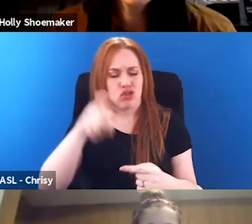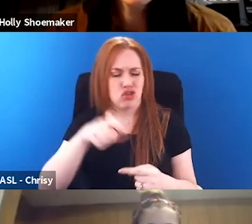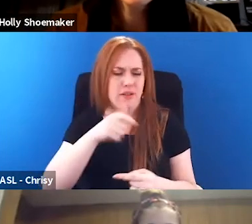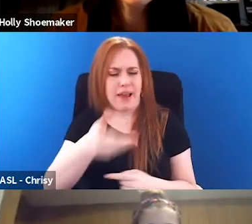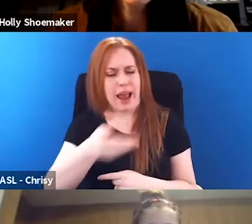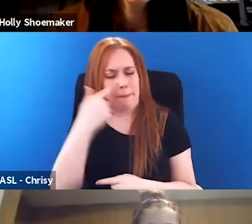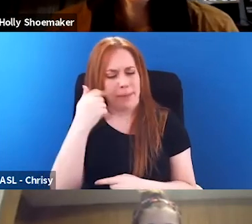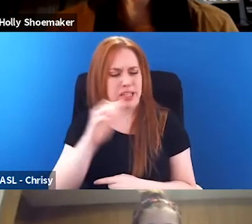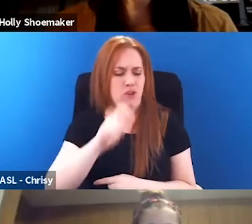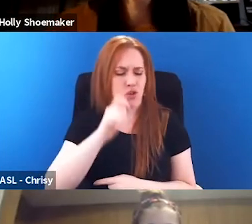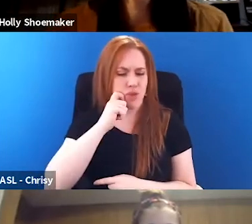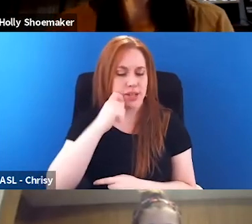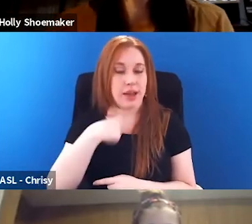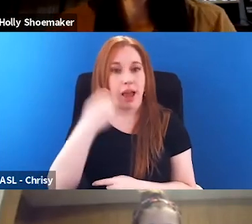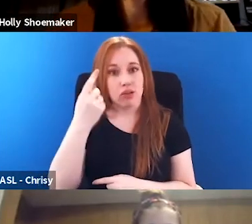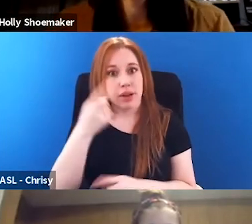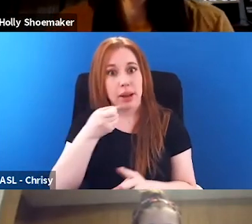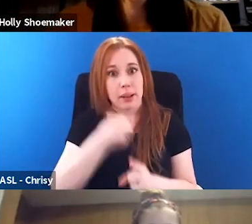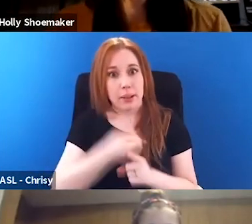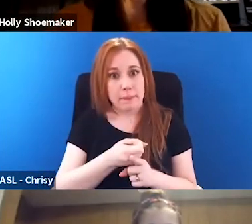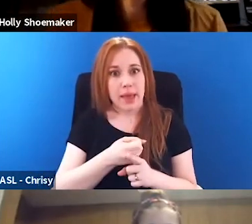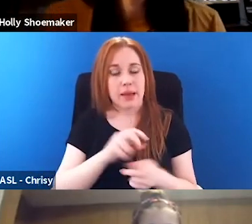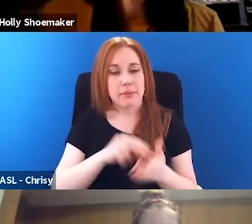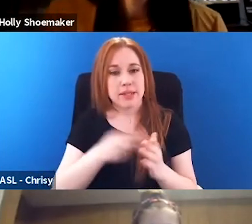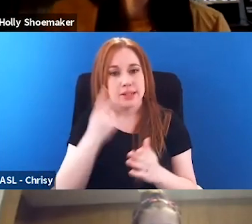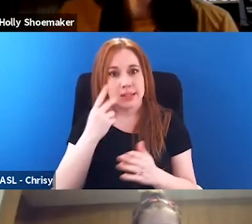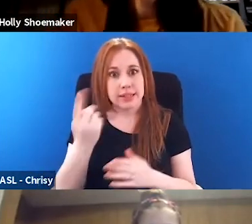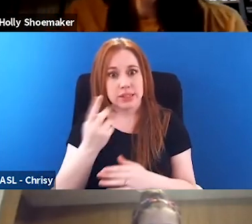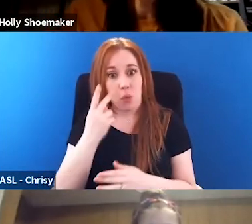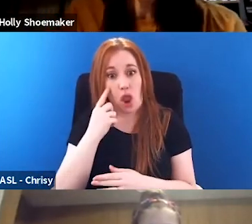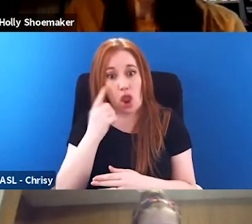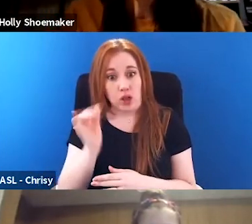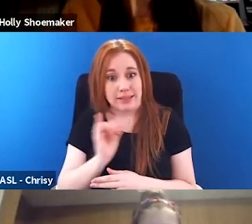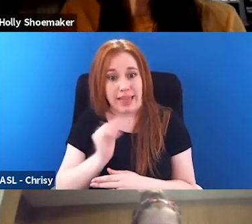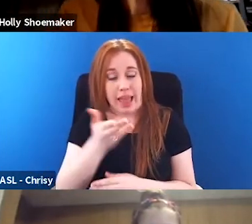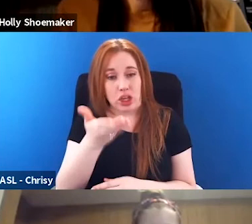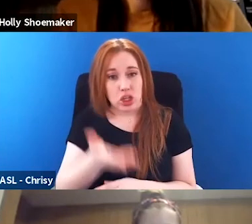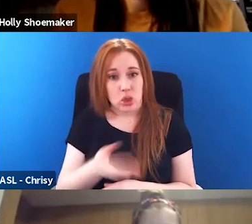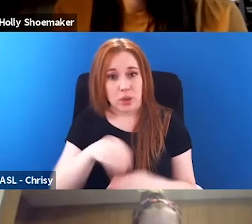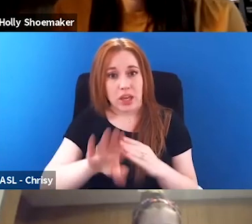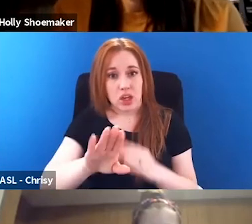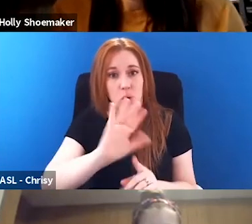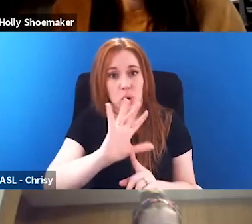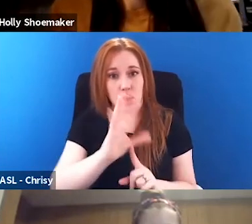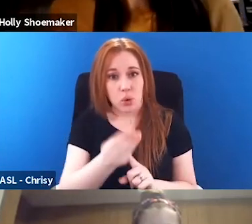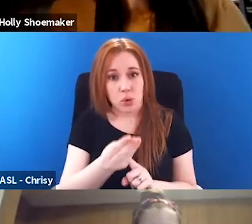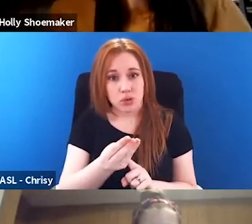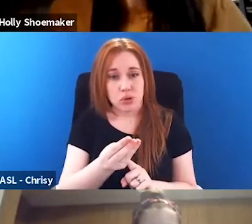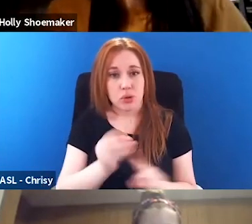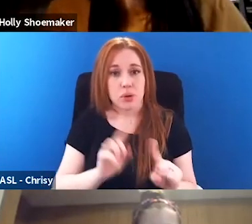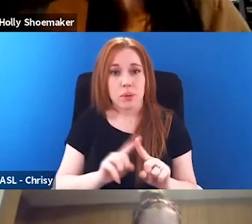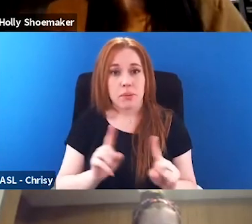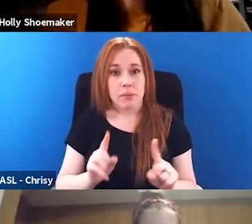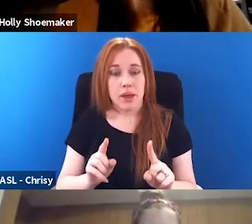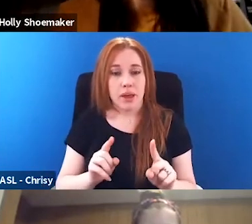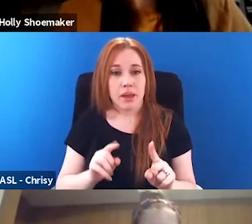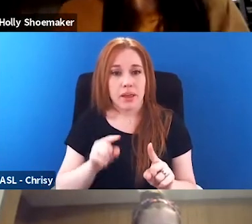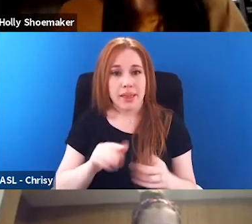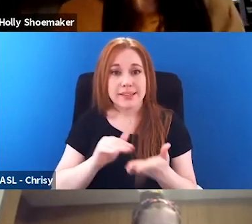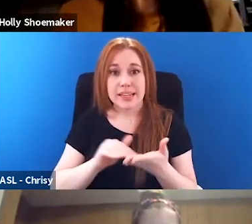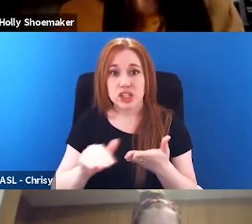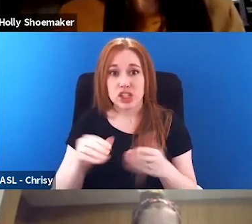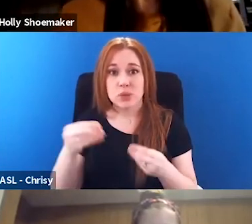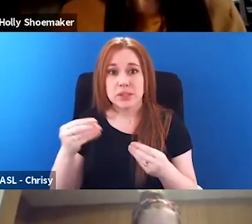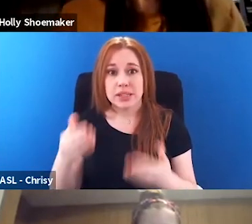of your race? I understand the impact of seeing someone that looks like you or in your culture, but this is an excuse